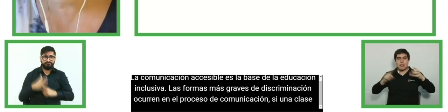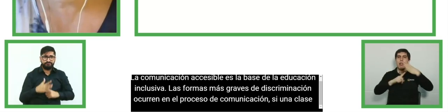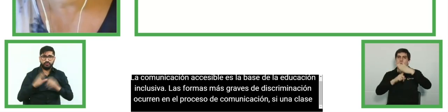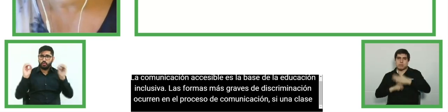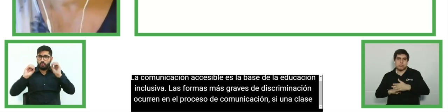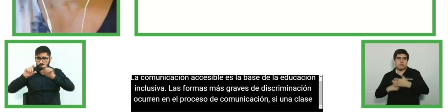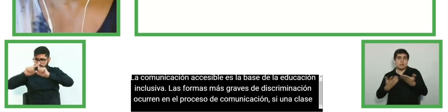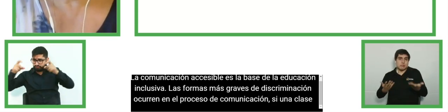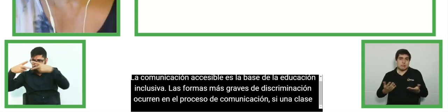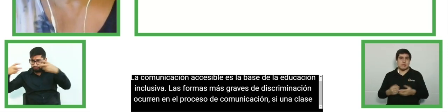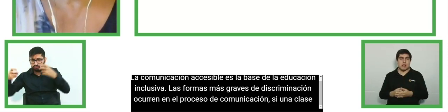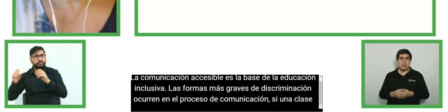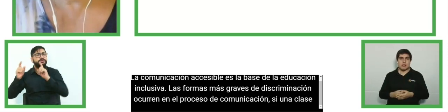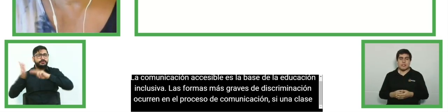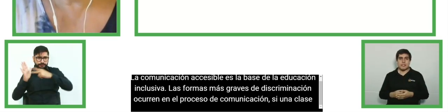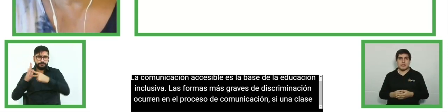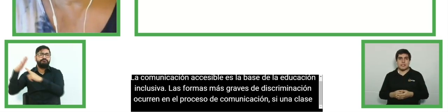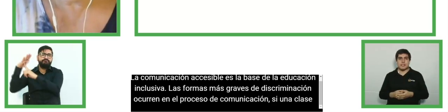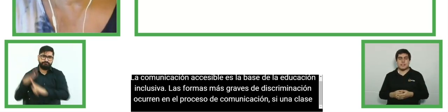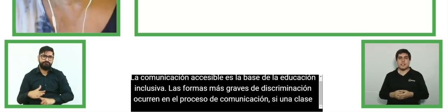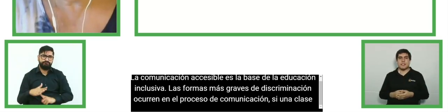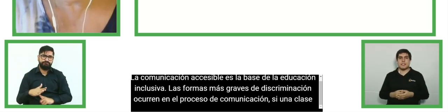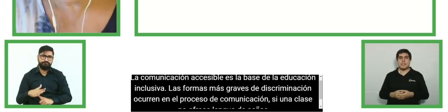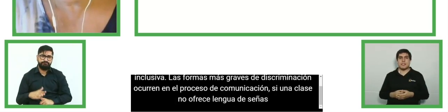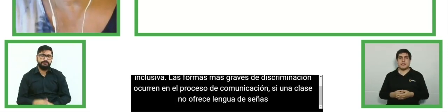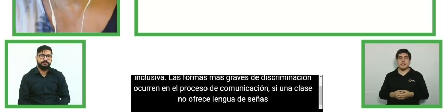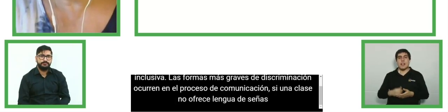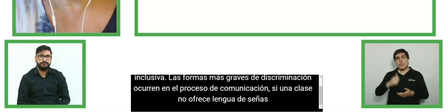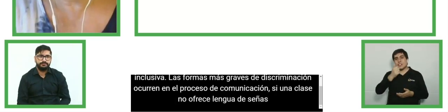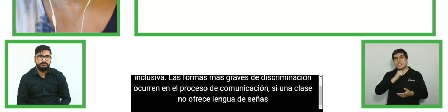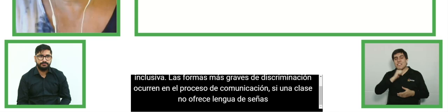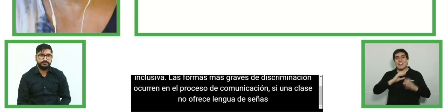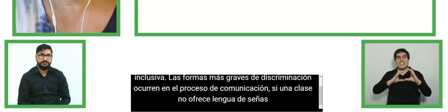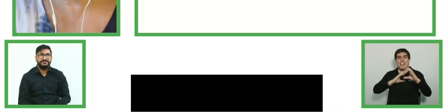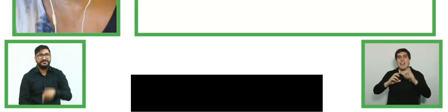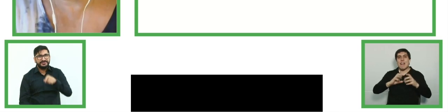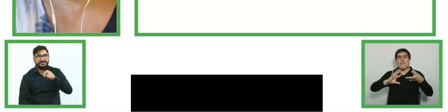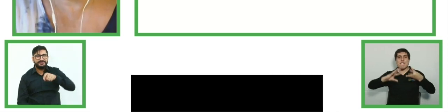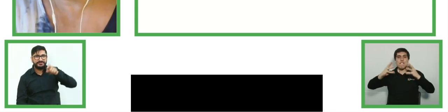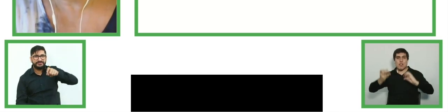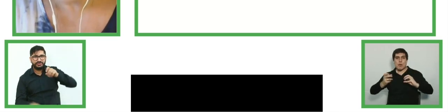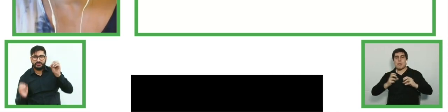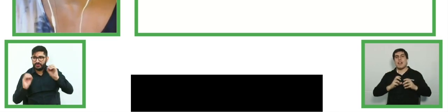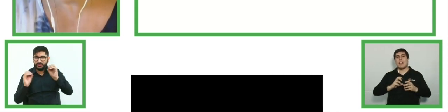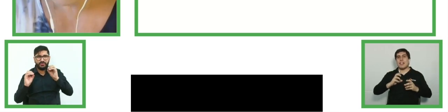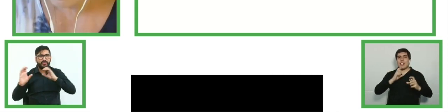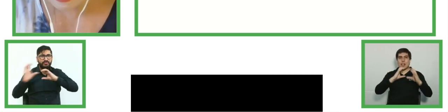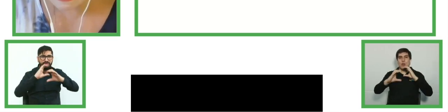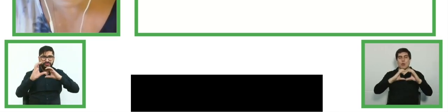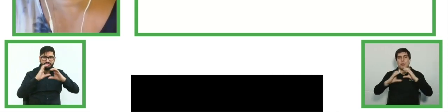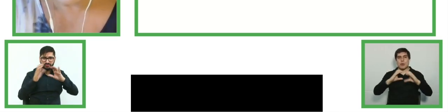Discrimination by the absence of communication, accessible communication, atomizes and